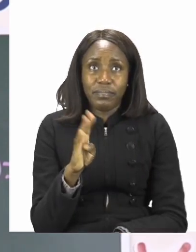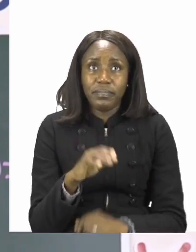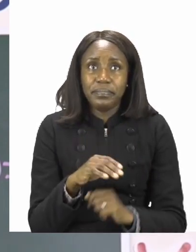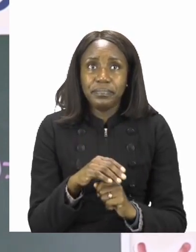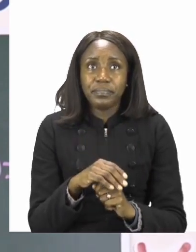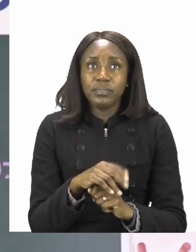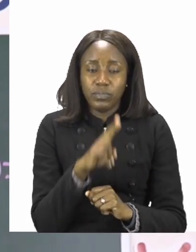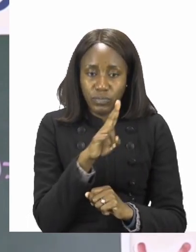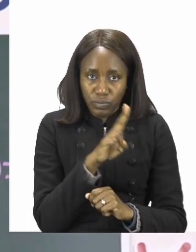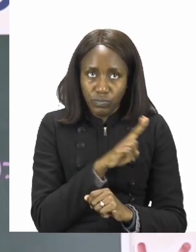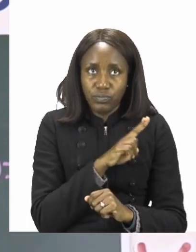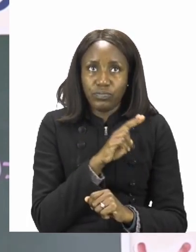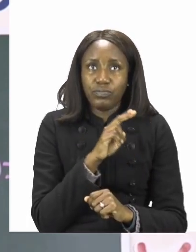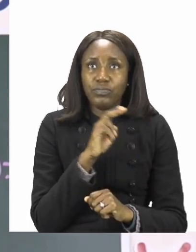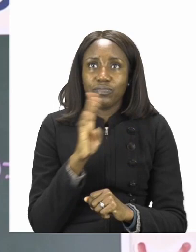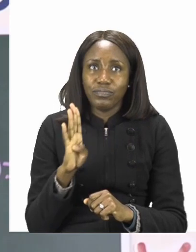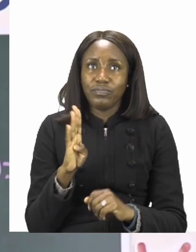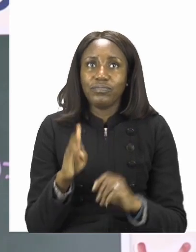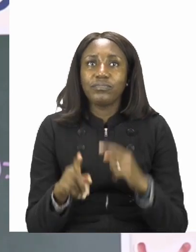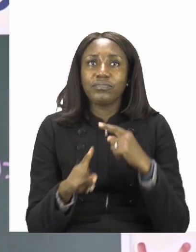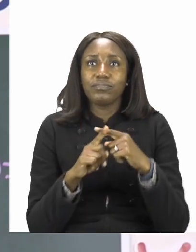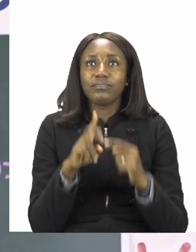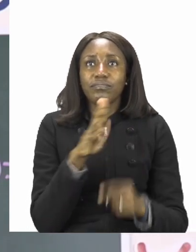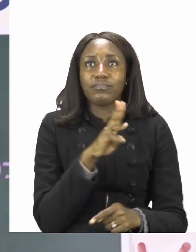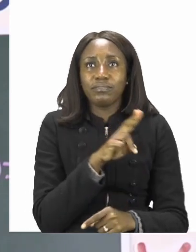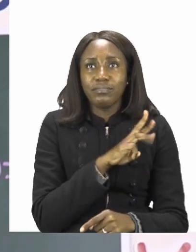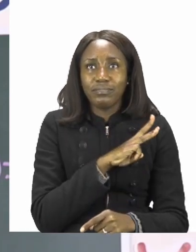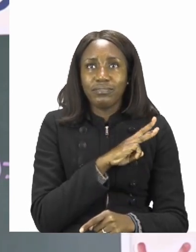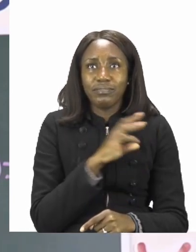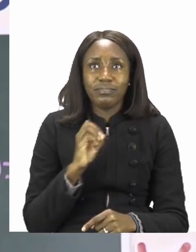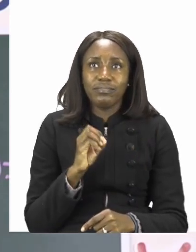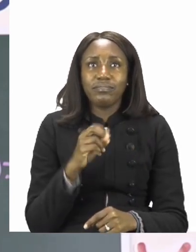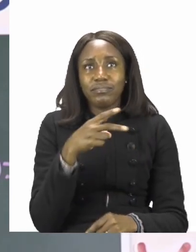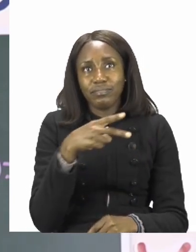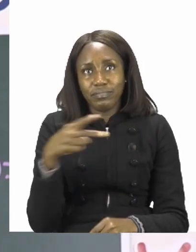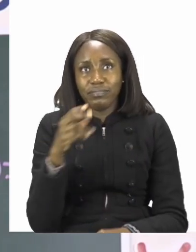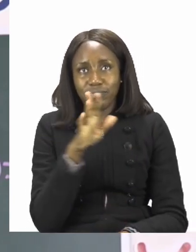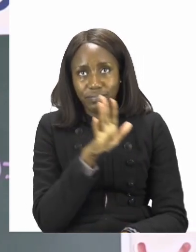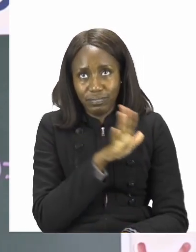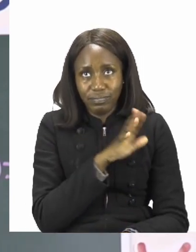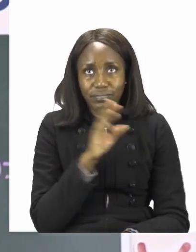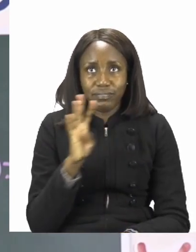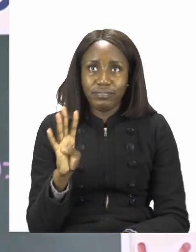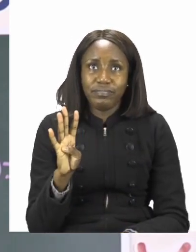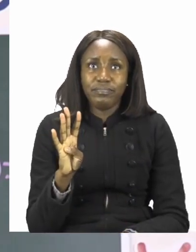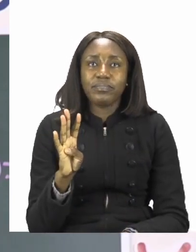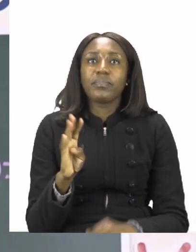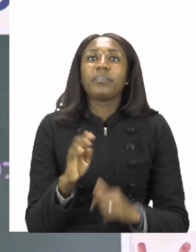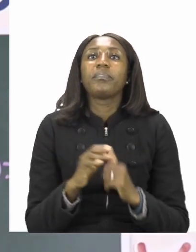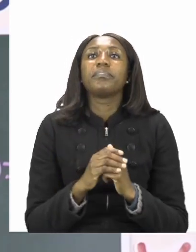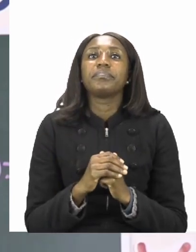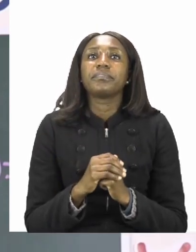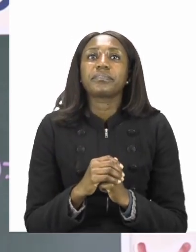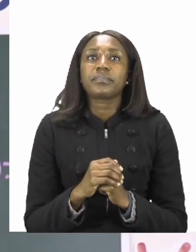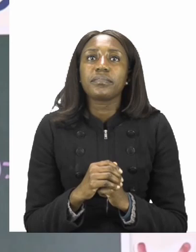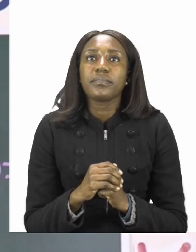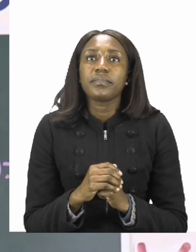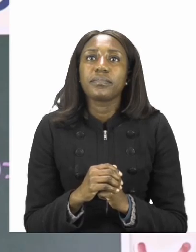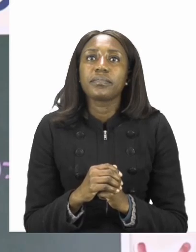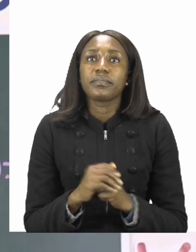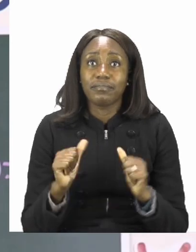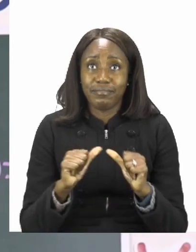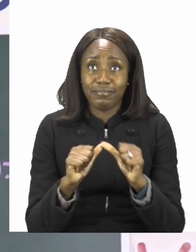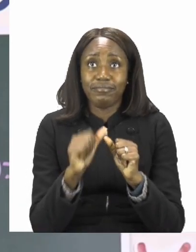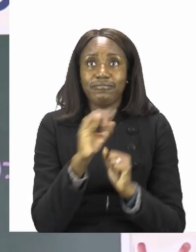said 24 plus 30 will give us 54. Let's